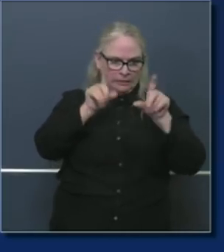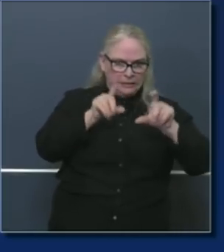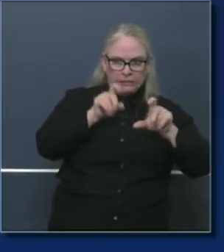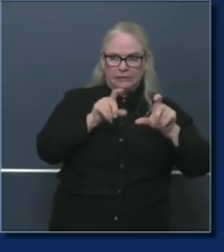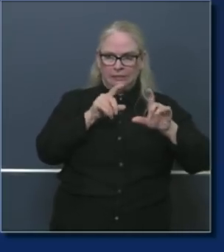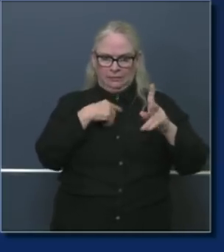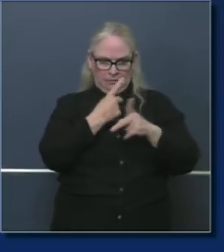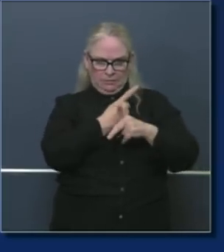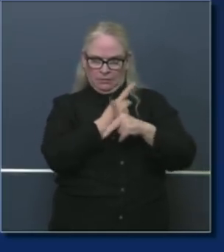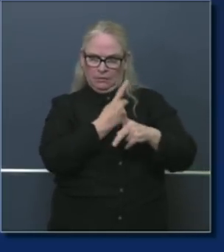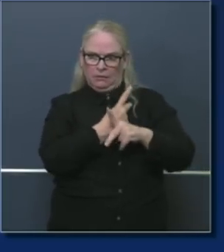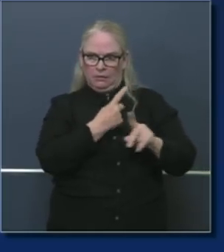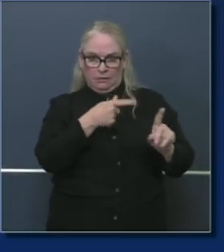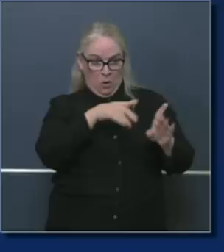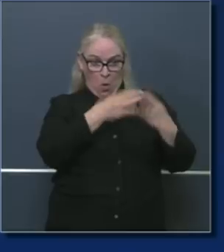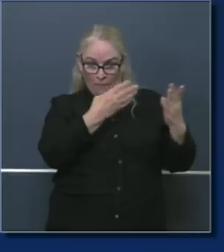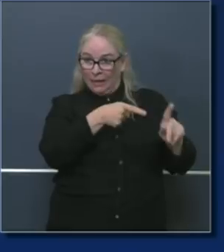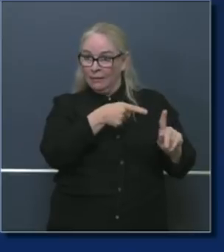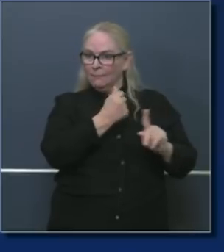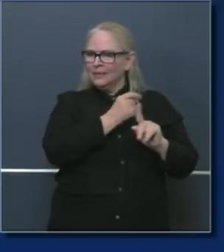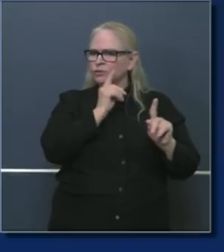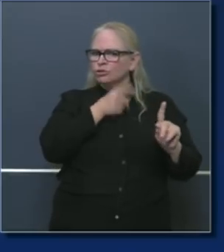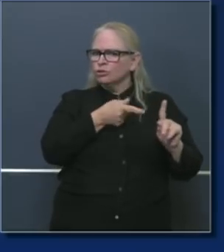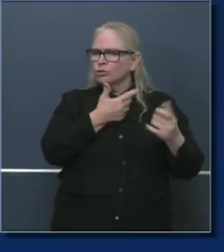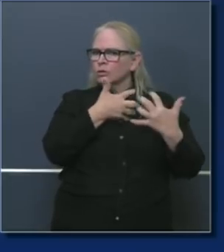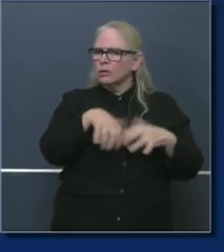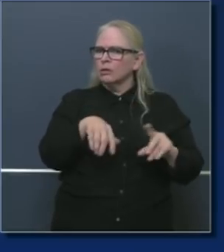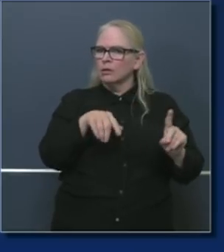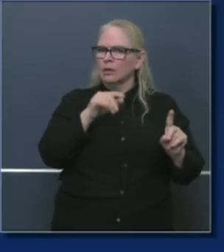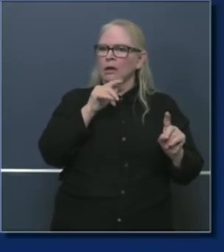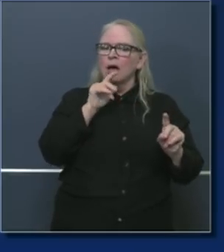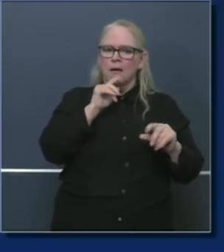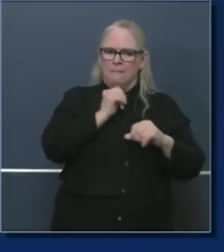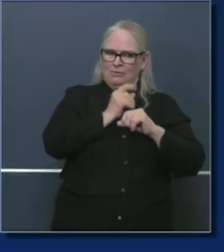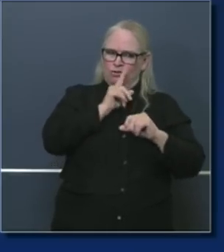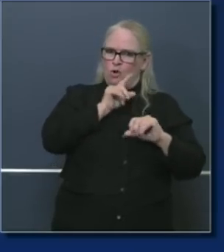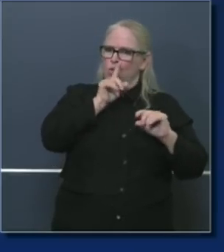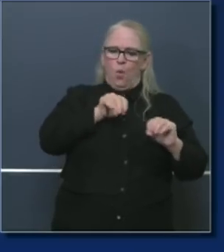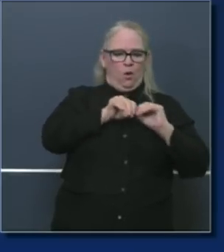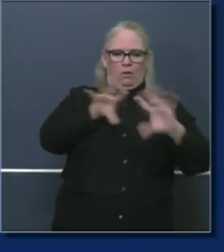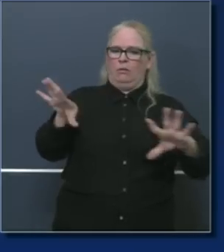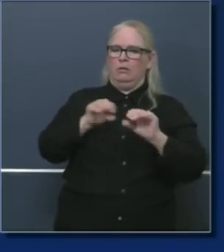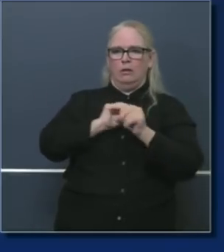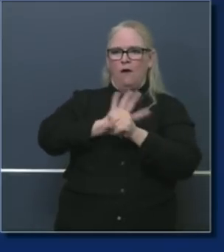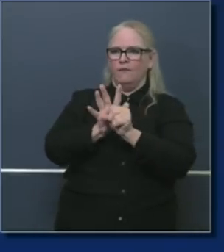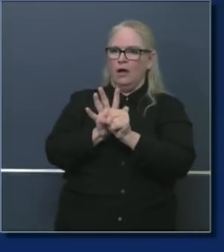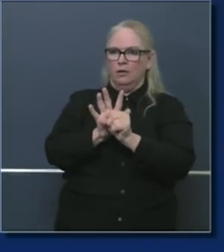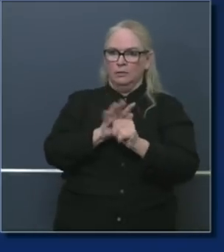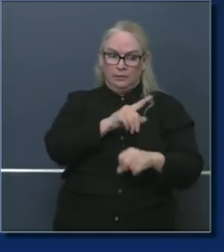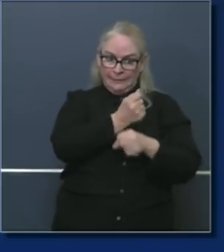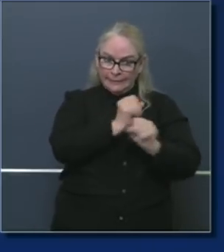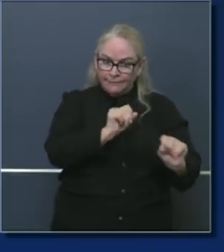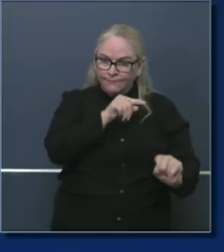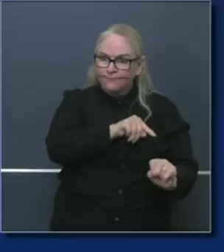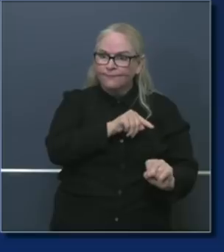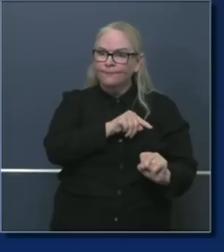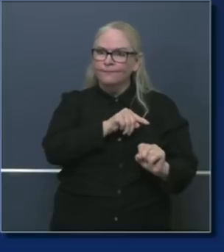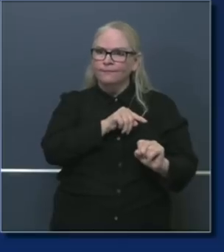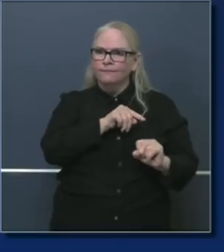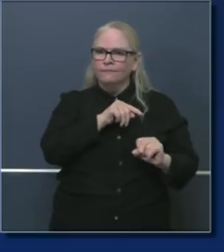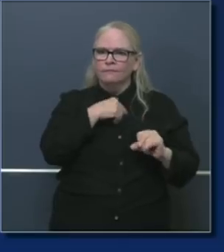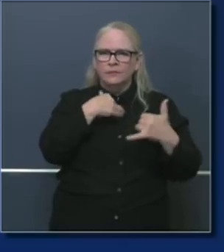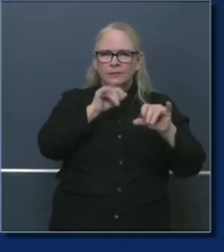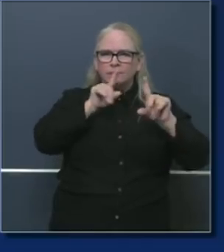as we watch, as people begin to move in California more and more, that we're still able to suppress through our testing,